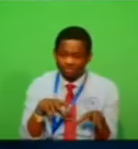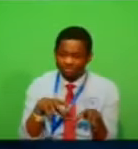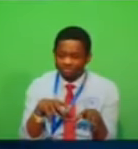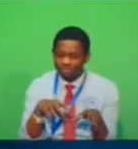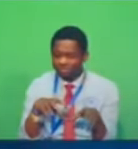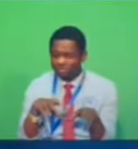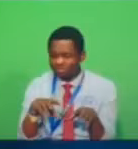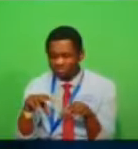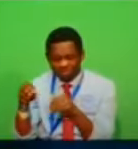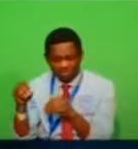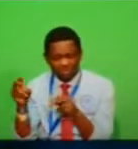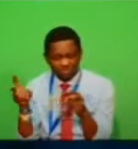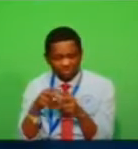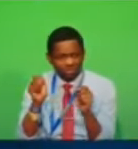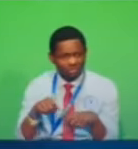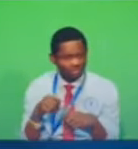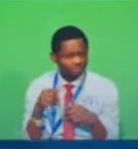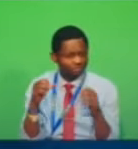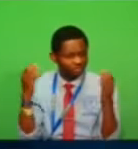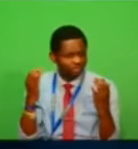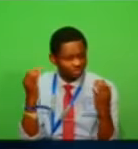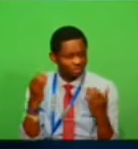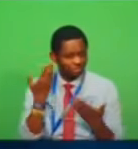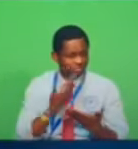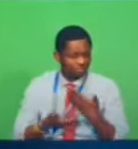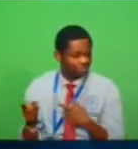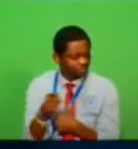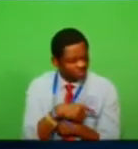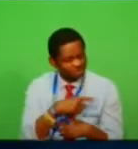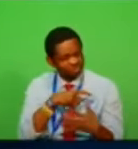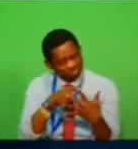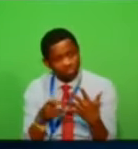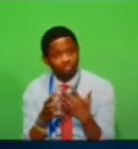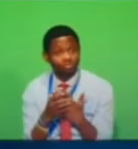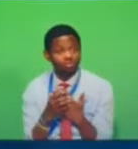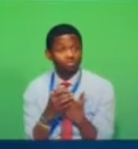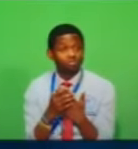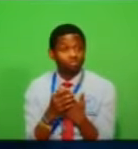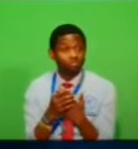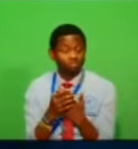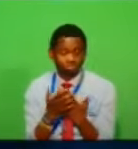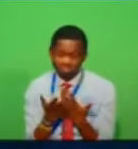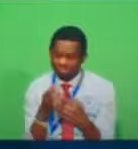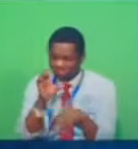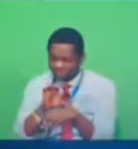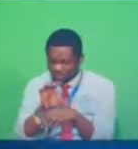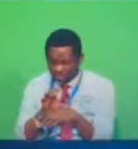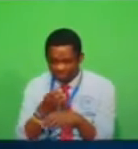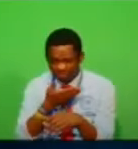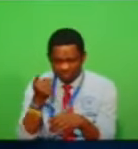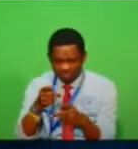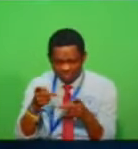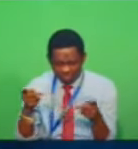celebrate birthdays and other things. Then I held a view and I encouraged them that, look, the church is the best place to celebrate these things. Can you do